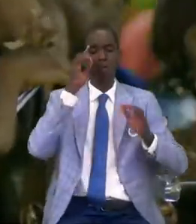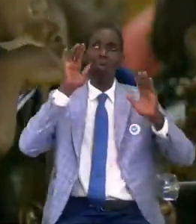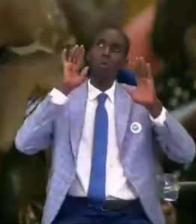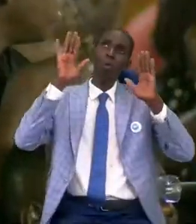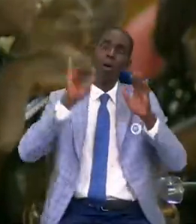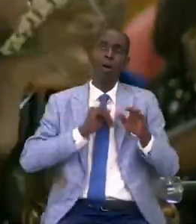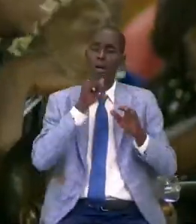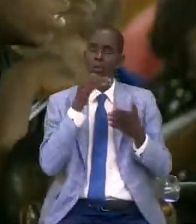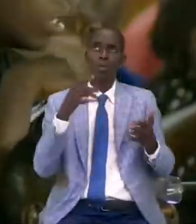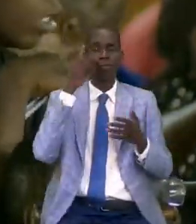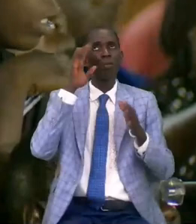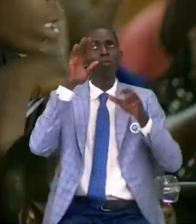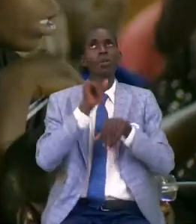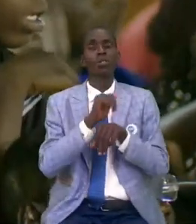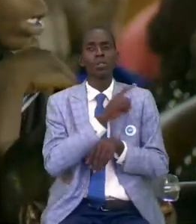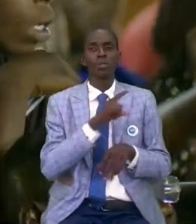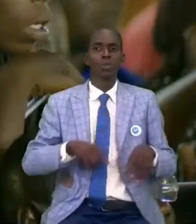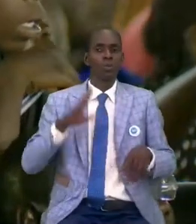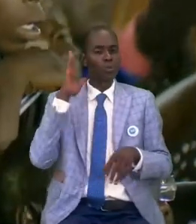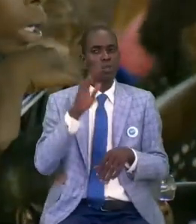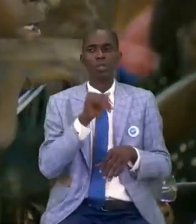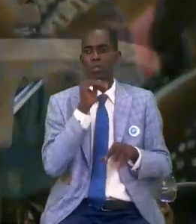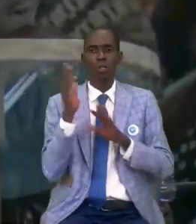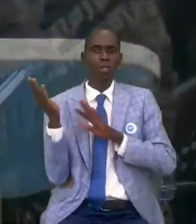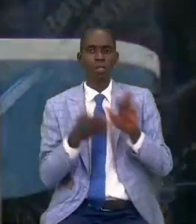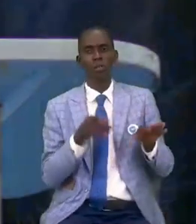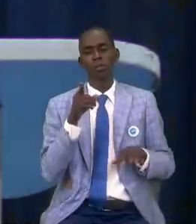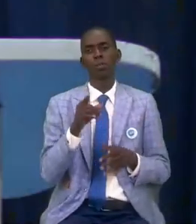The man of God is ready. Heaven is ready.